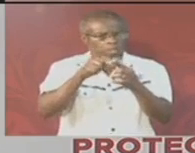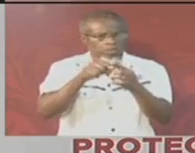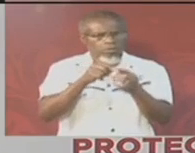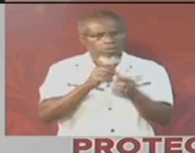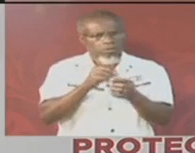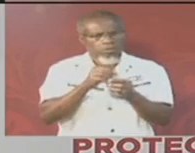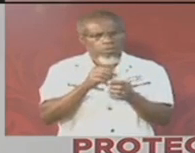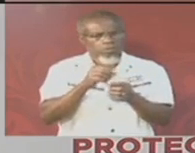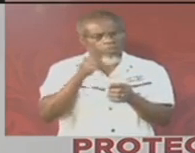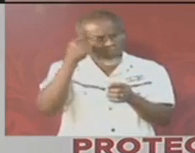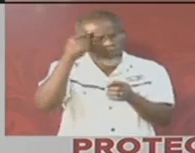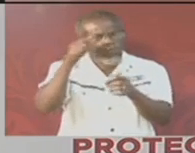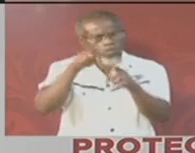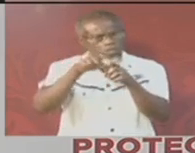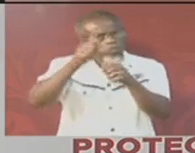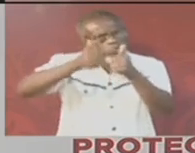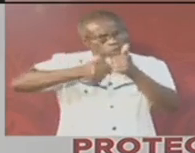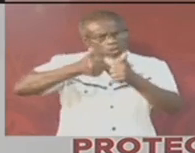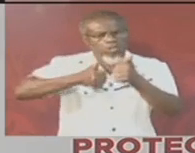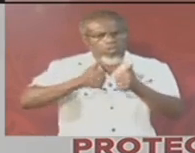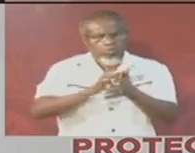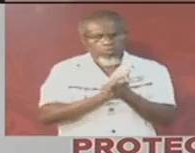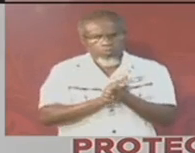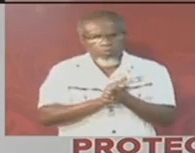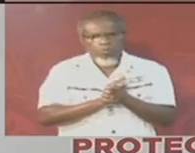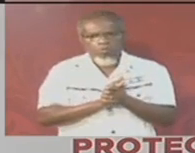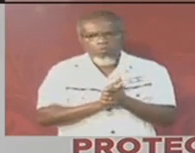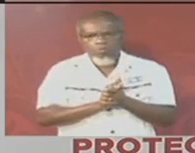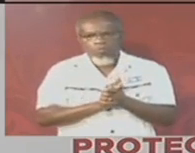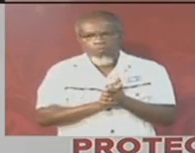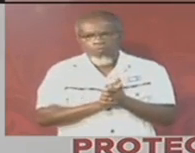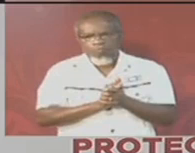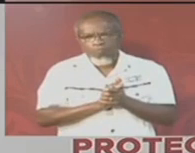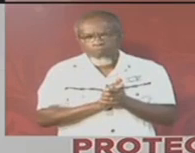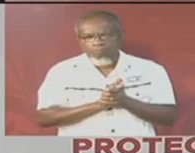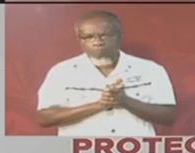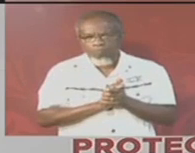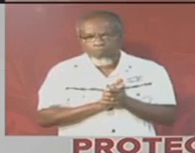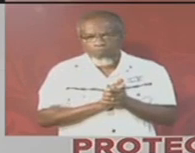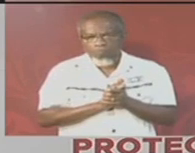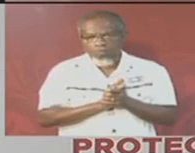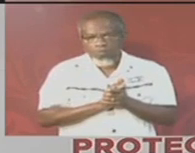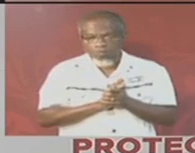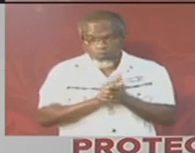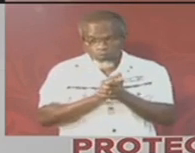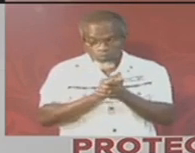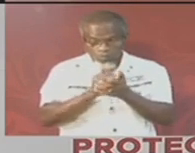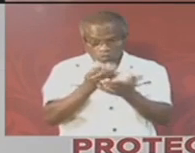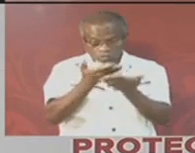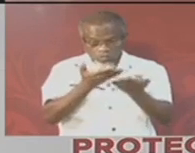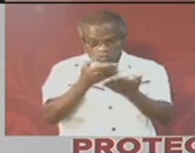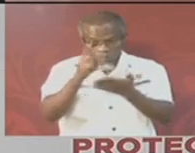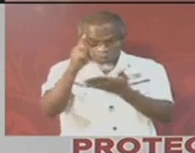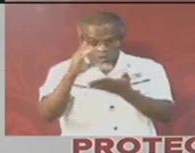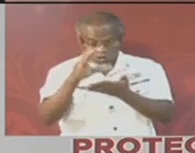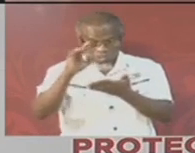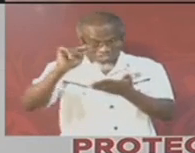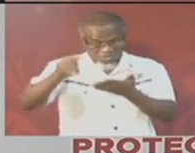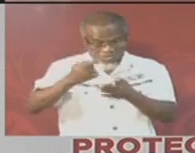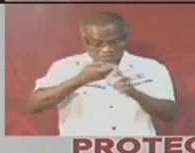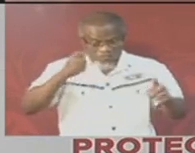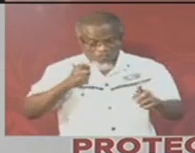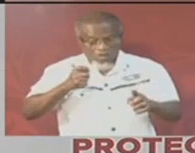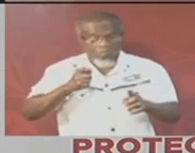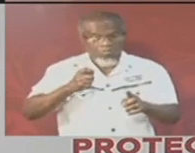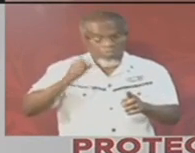vaccine has in fact been received. The donation of 100,000 from the government of China,